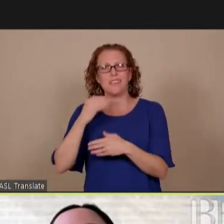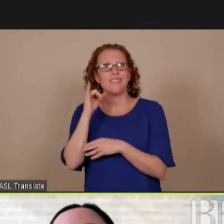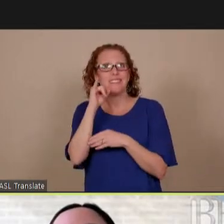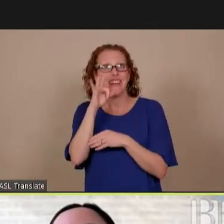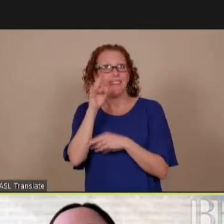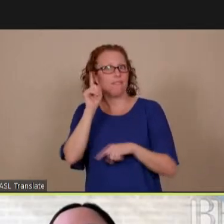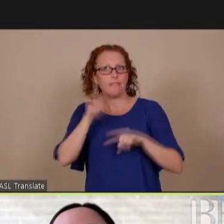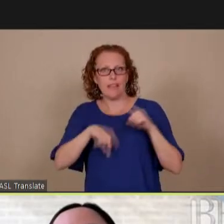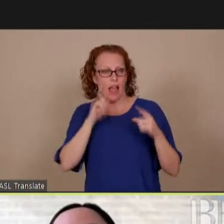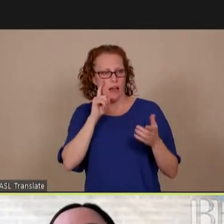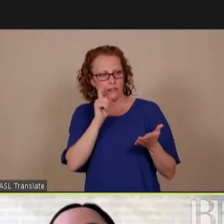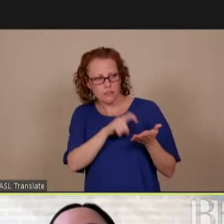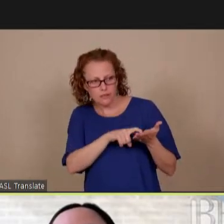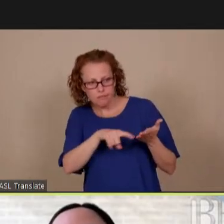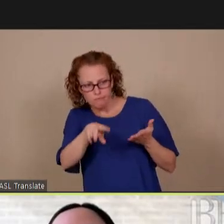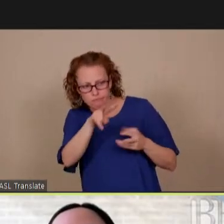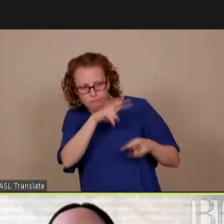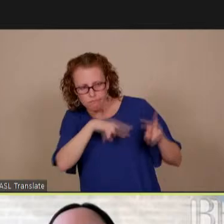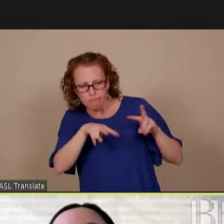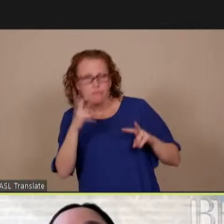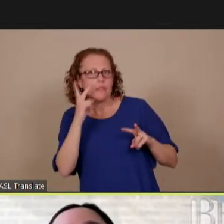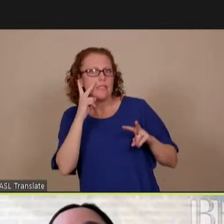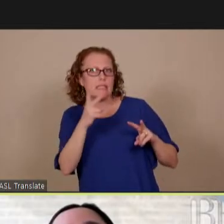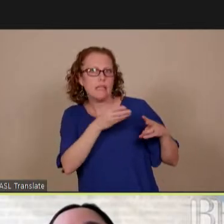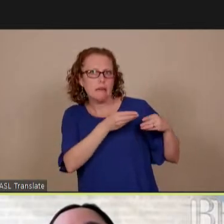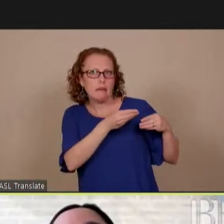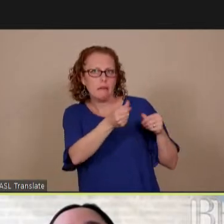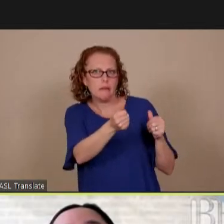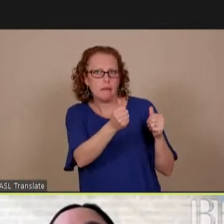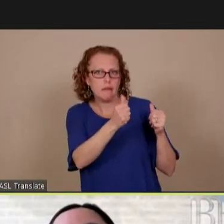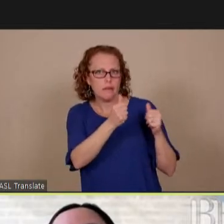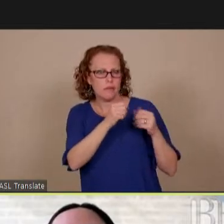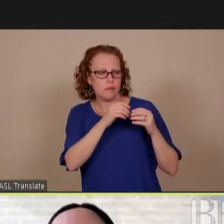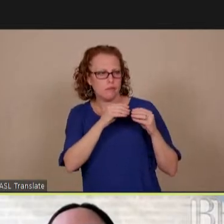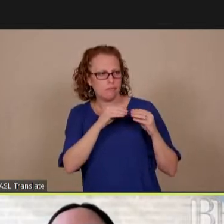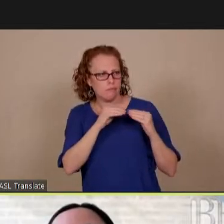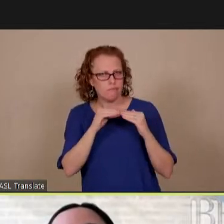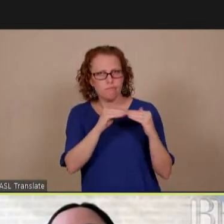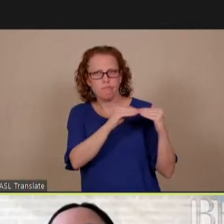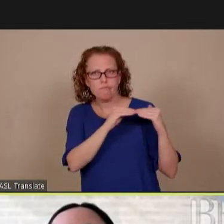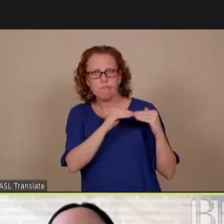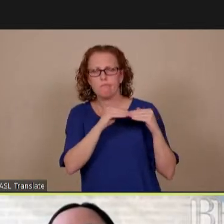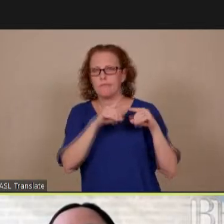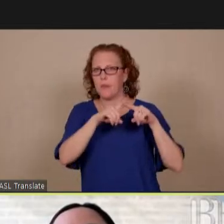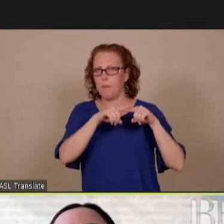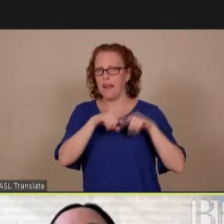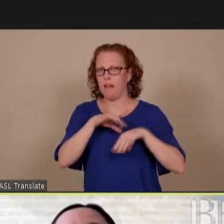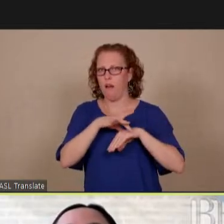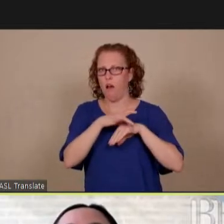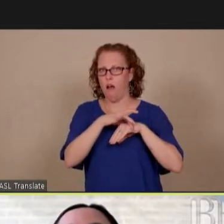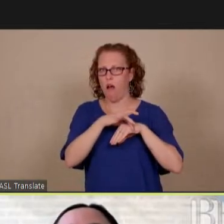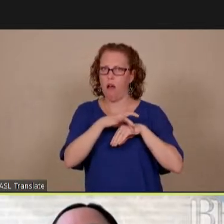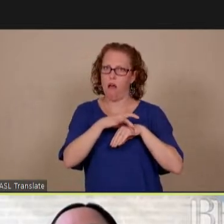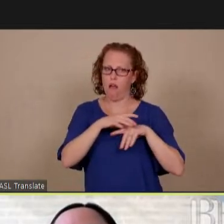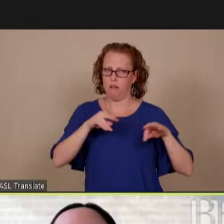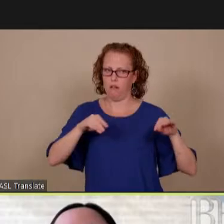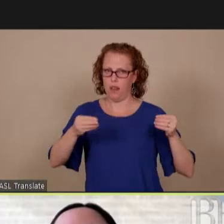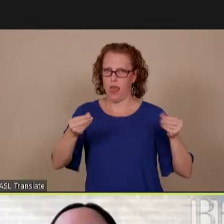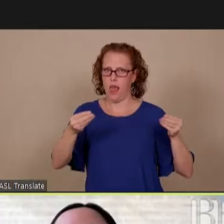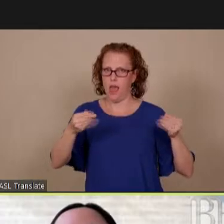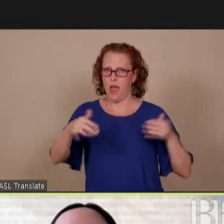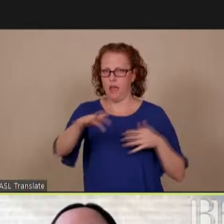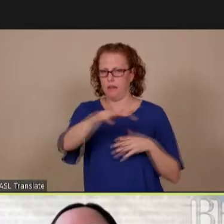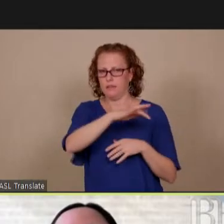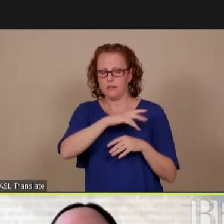regarding continuity or compactness due to the geography, or where established communities of